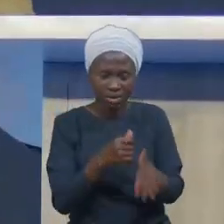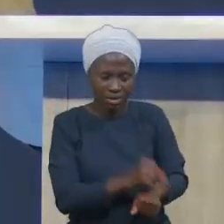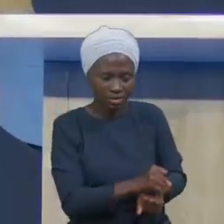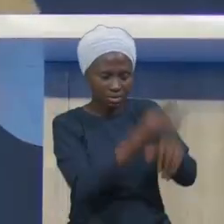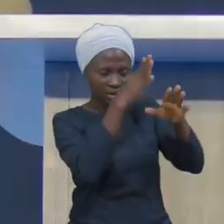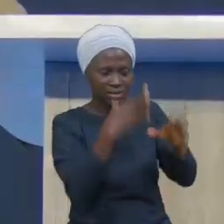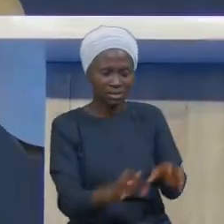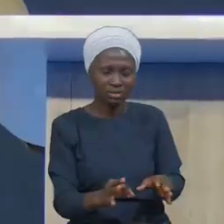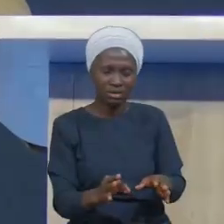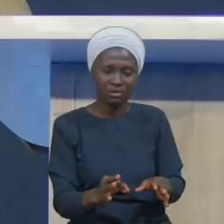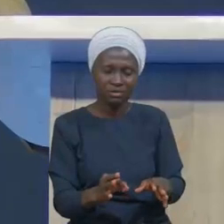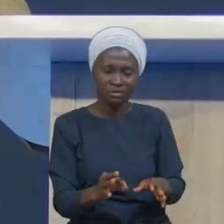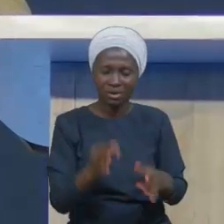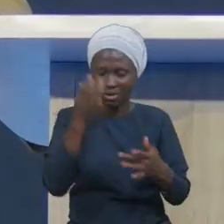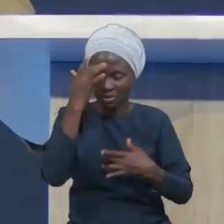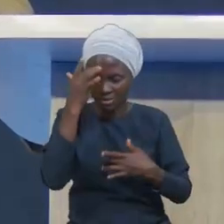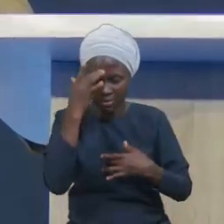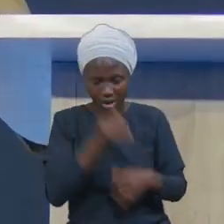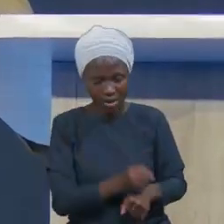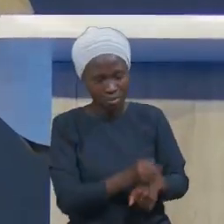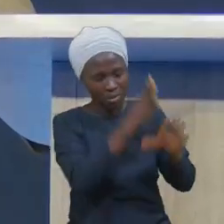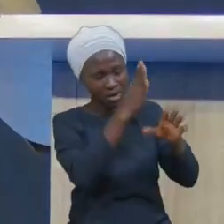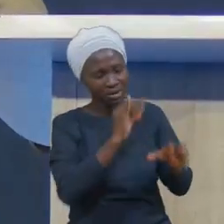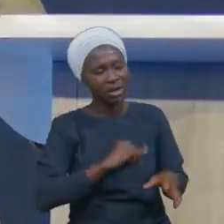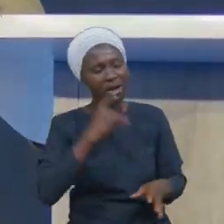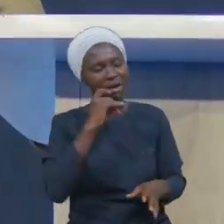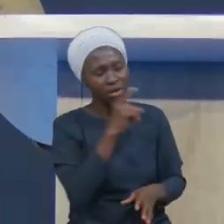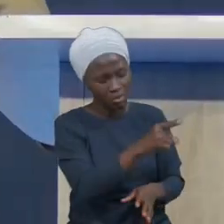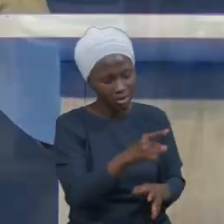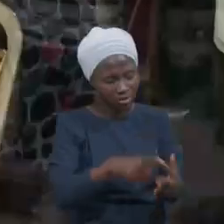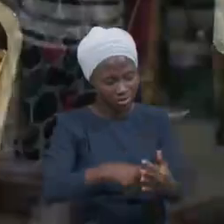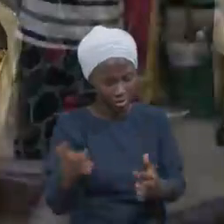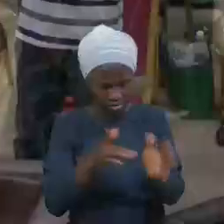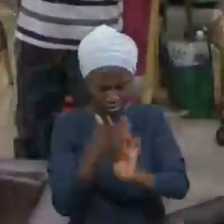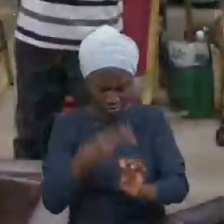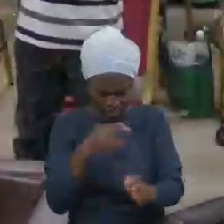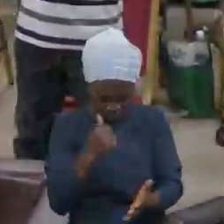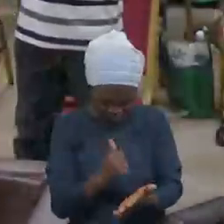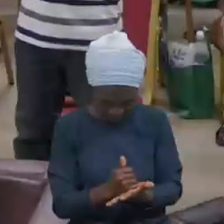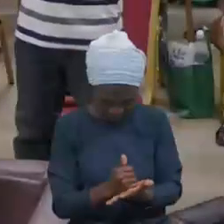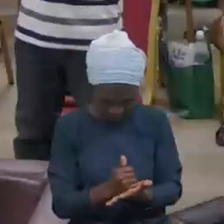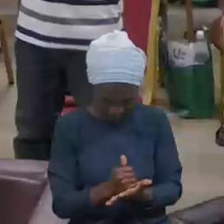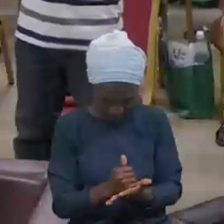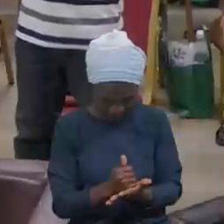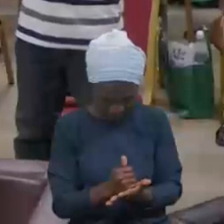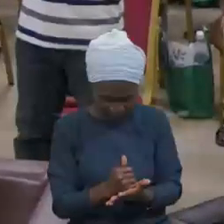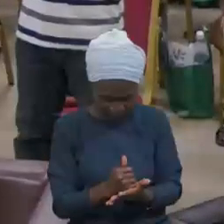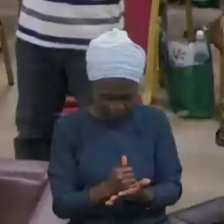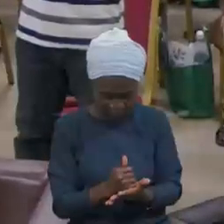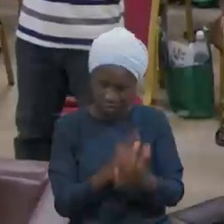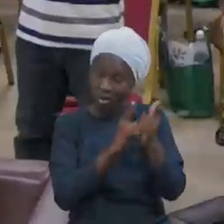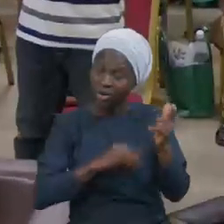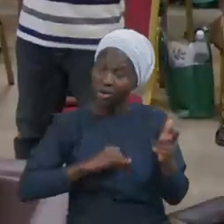been there for a long time, mountain, I command you, get out in Jesus' name. Lord, I pray